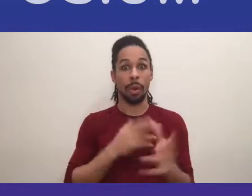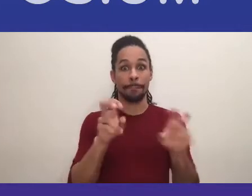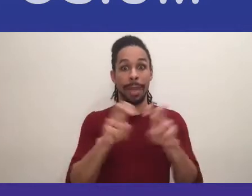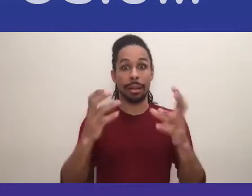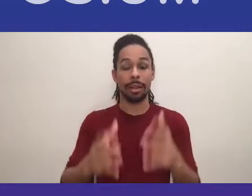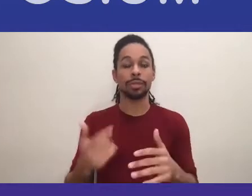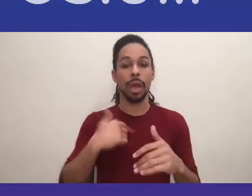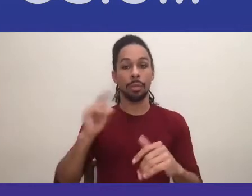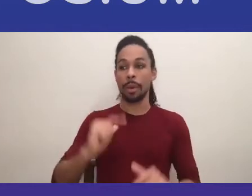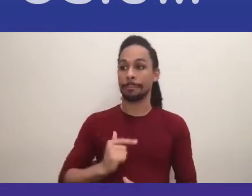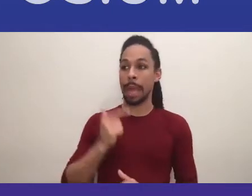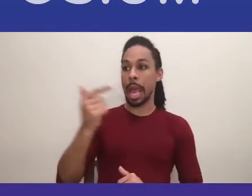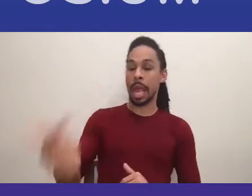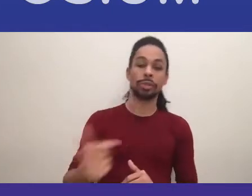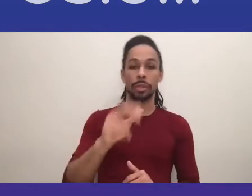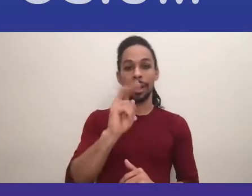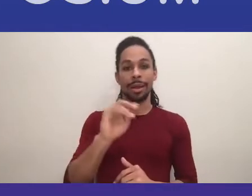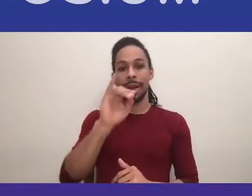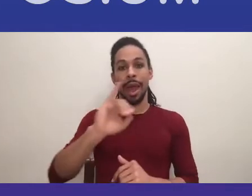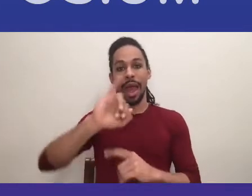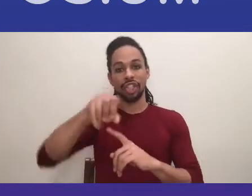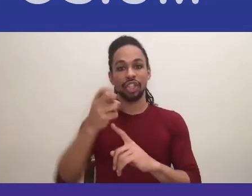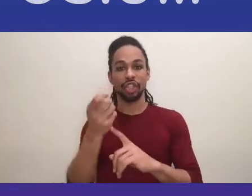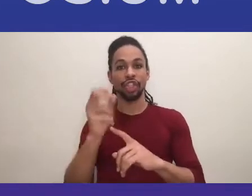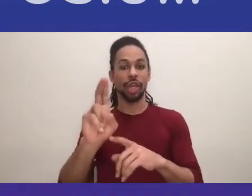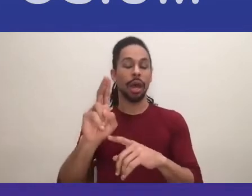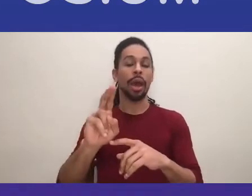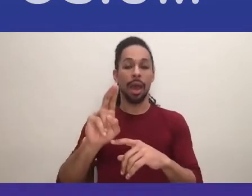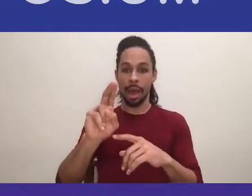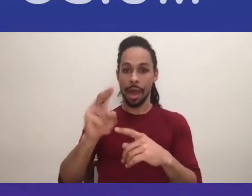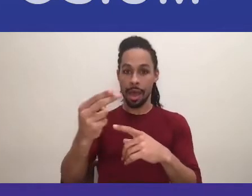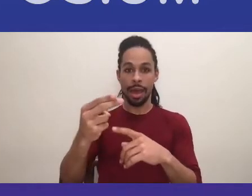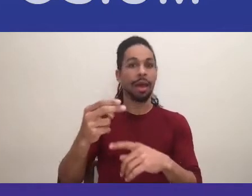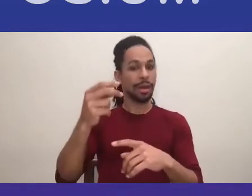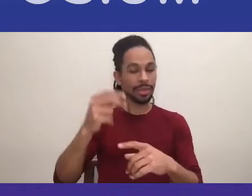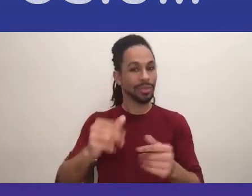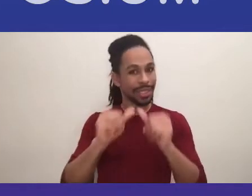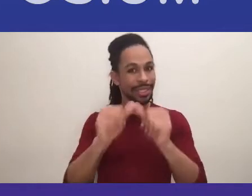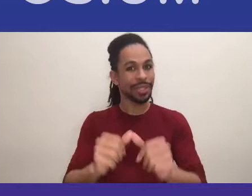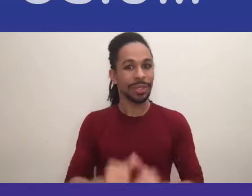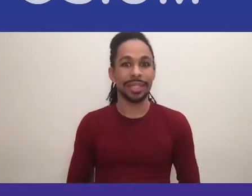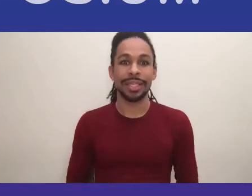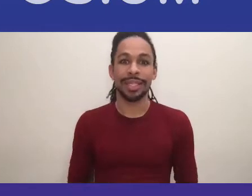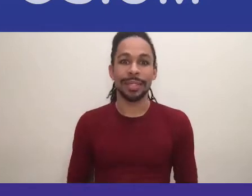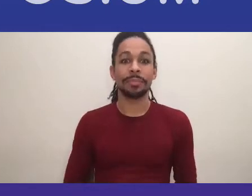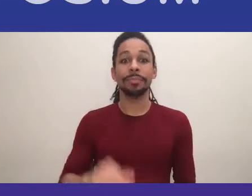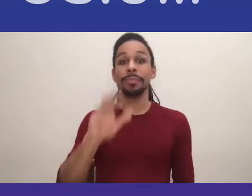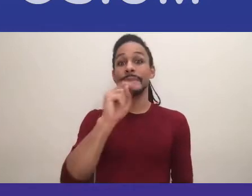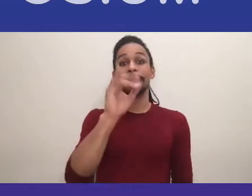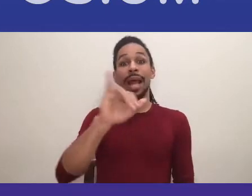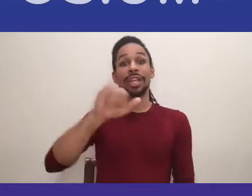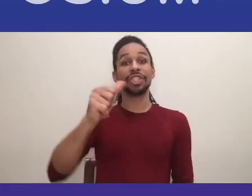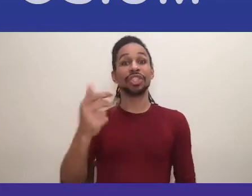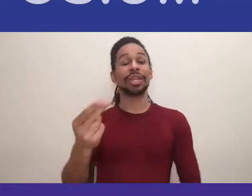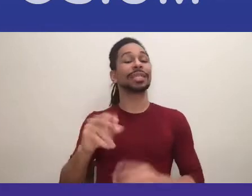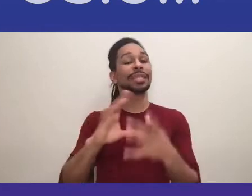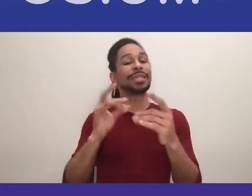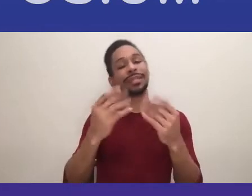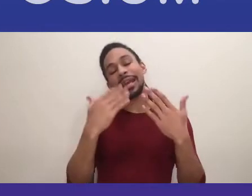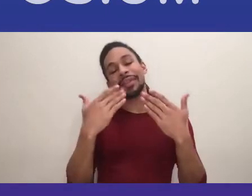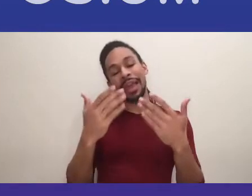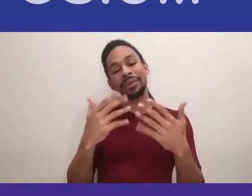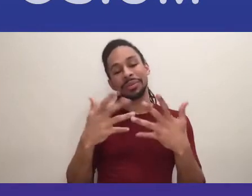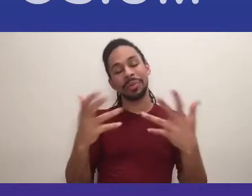it to Nycha for continuing. Thank you, Ahimsa. Thank you, all you wonders, for the